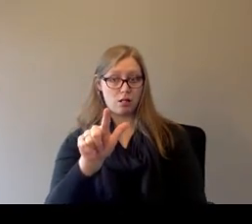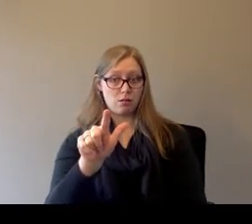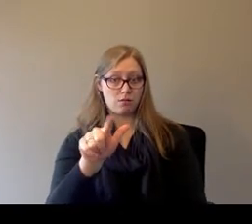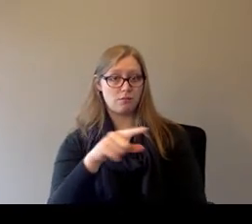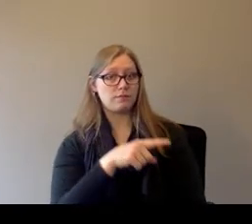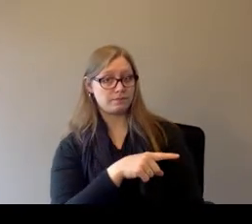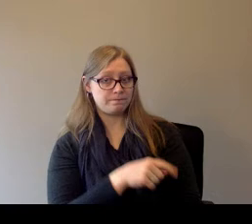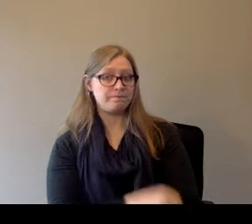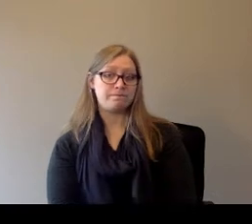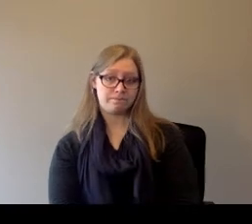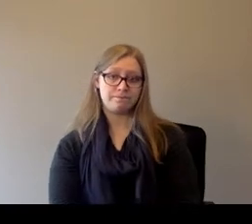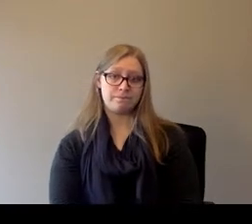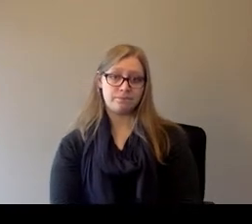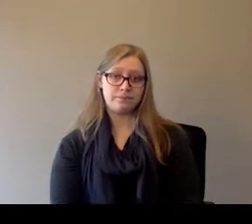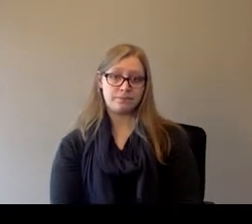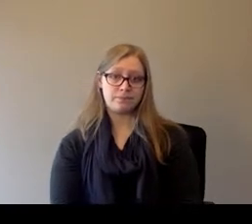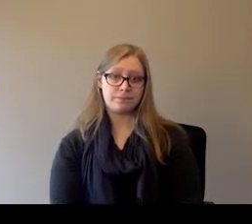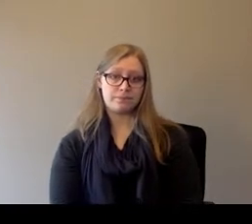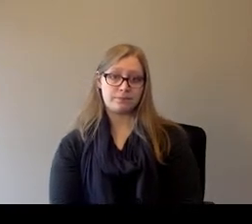triangle.